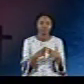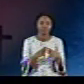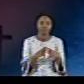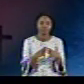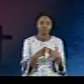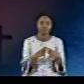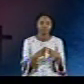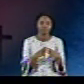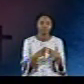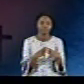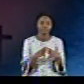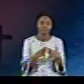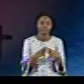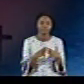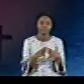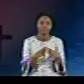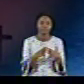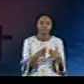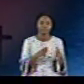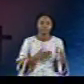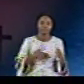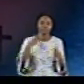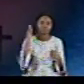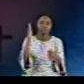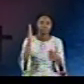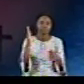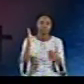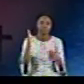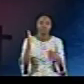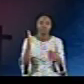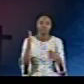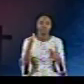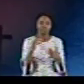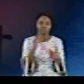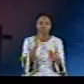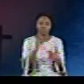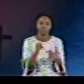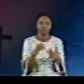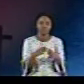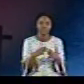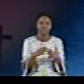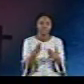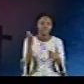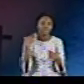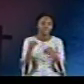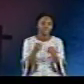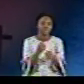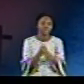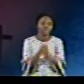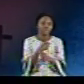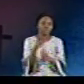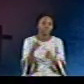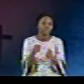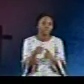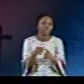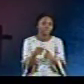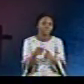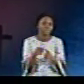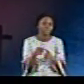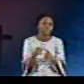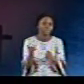nigeria my testimony goes like this last year when the malicious where we are selling the swallow